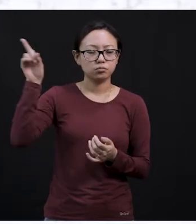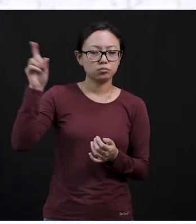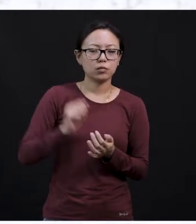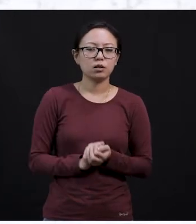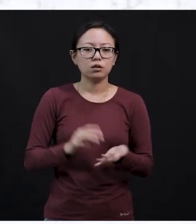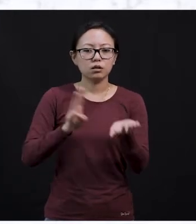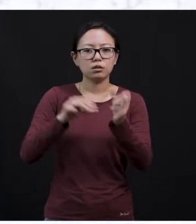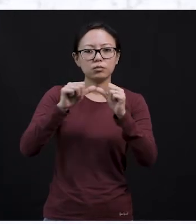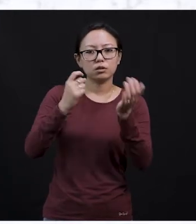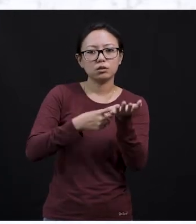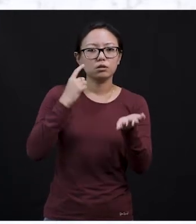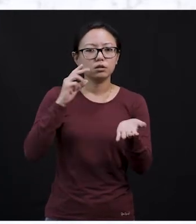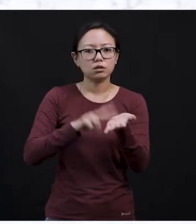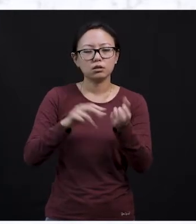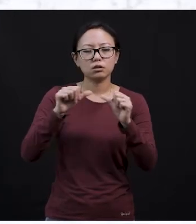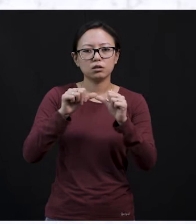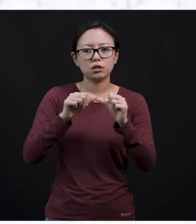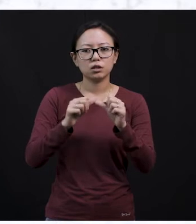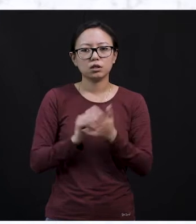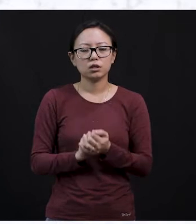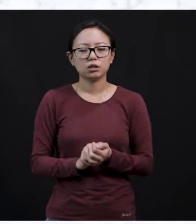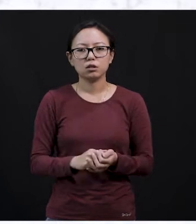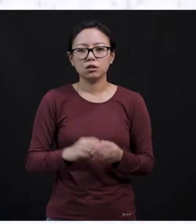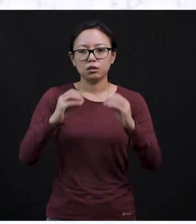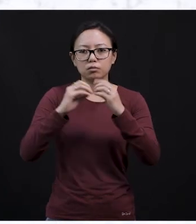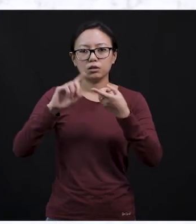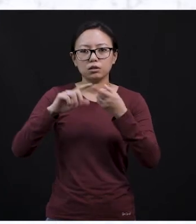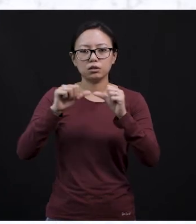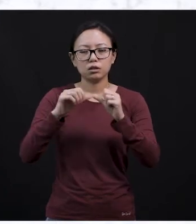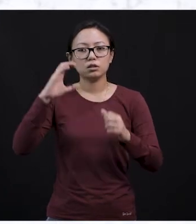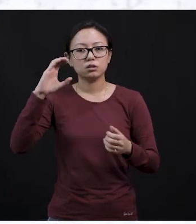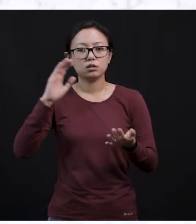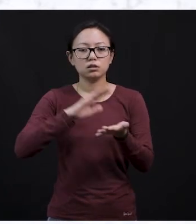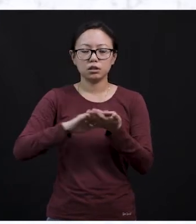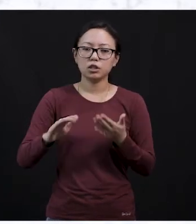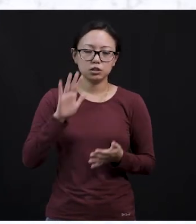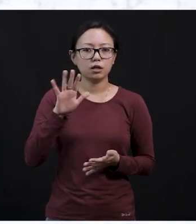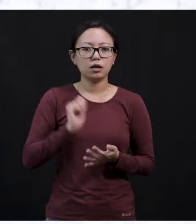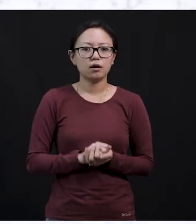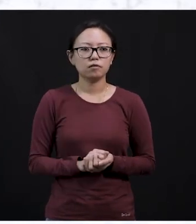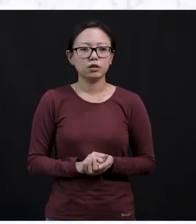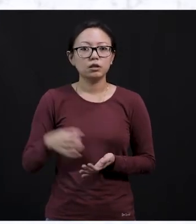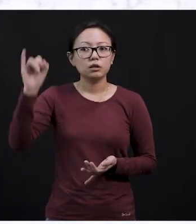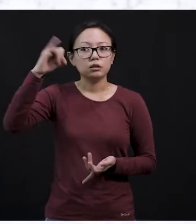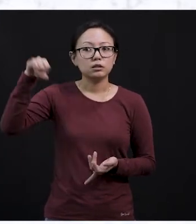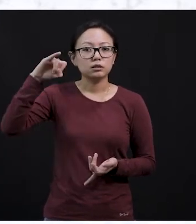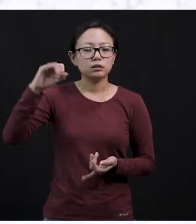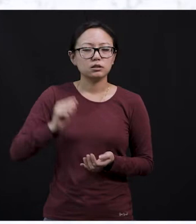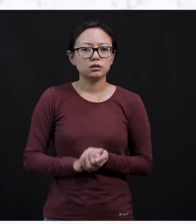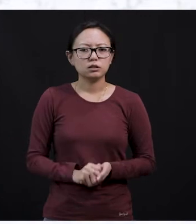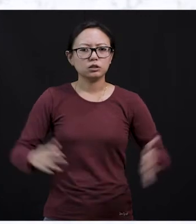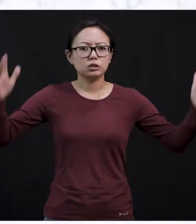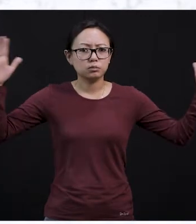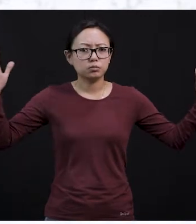second largest beach in the world. So if ever you get a GK question, which is the second largest beach, you know